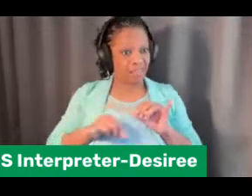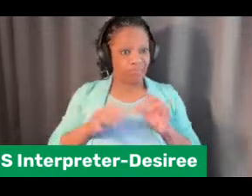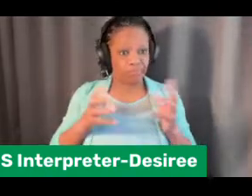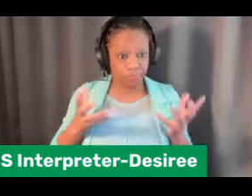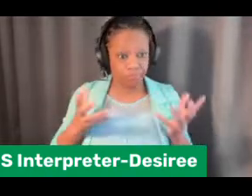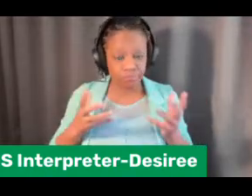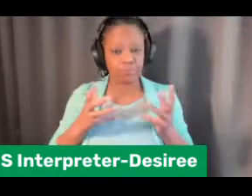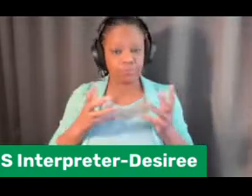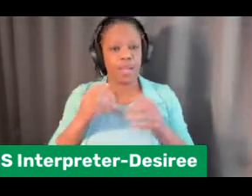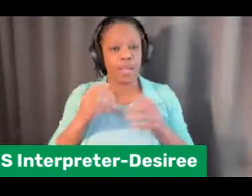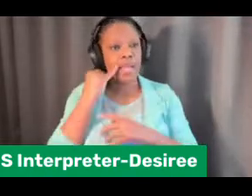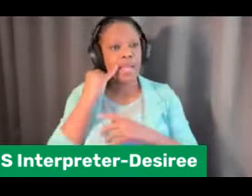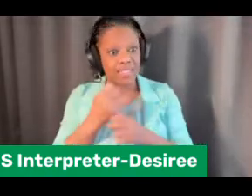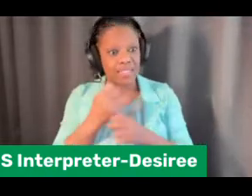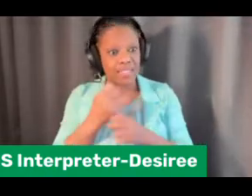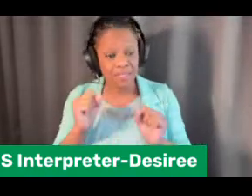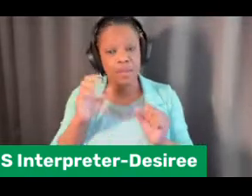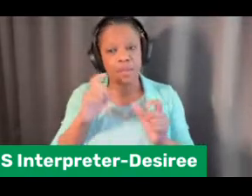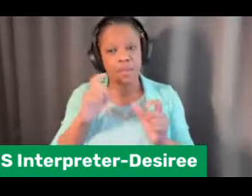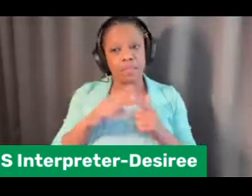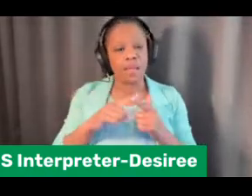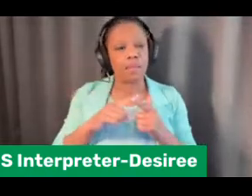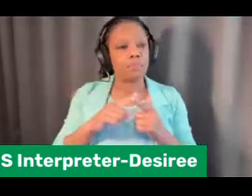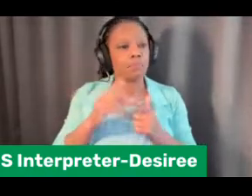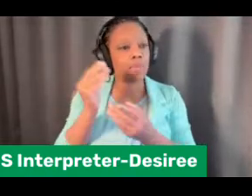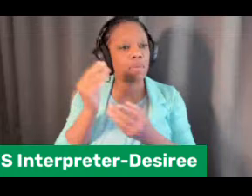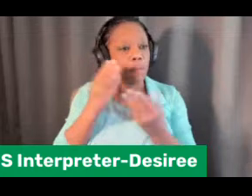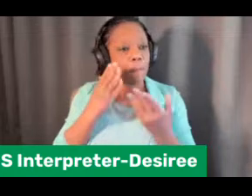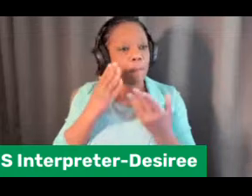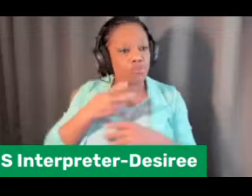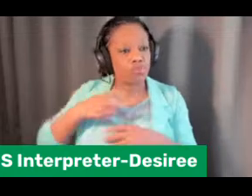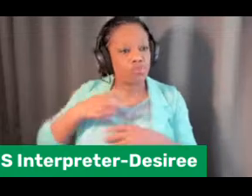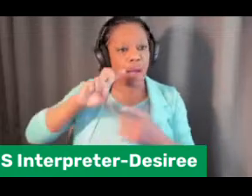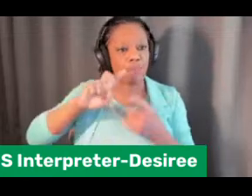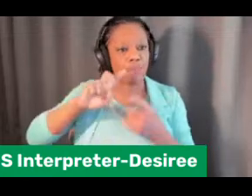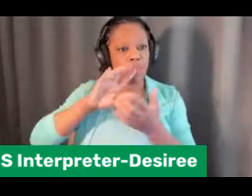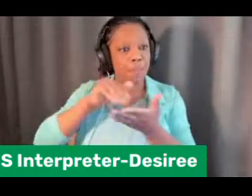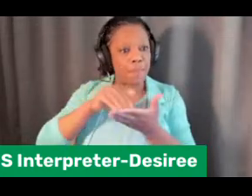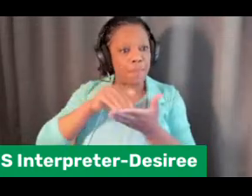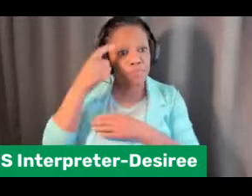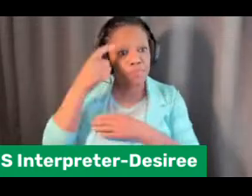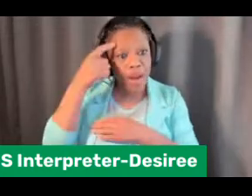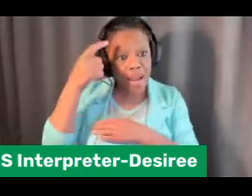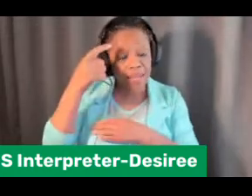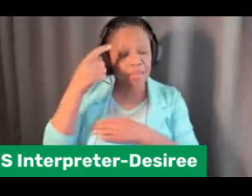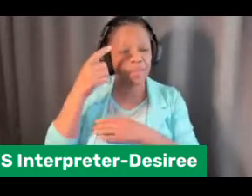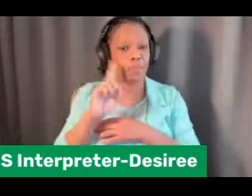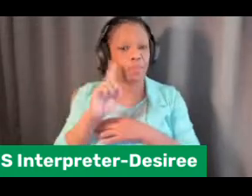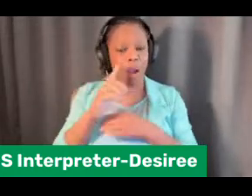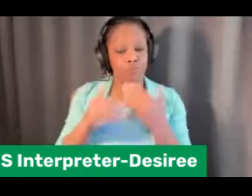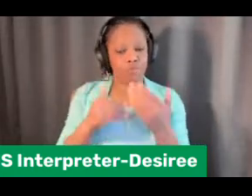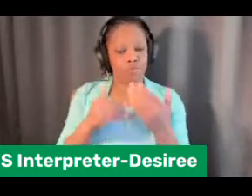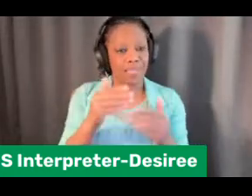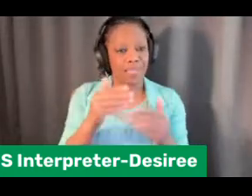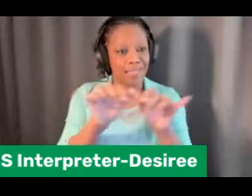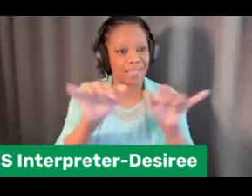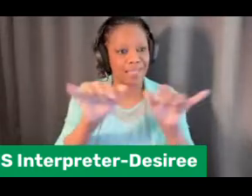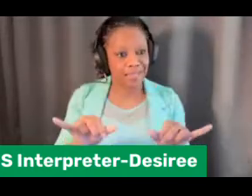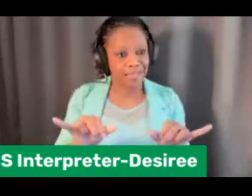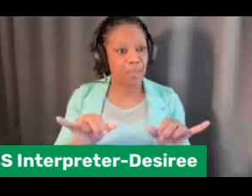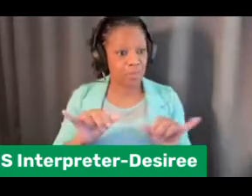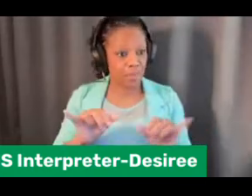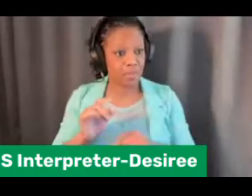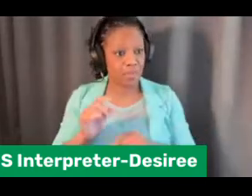the midbrain, where our limbic system is, where our processing systems are, and this is where we can